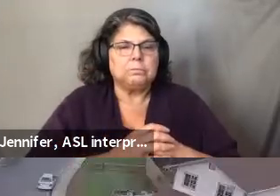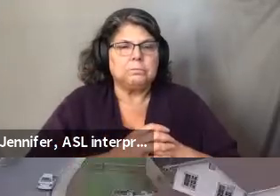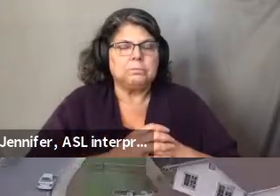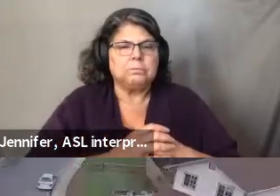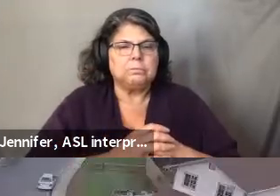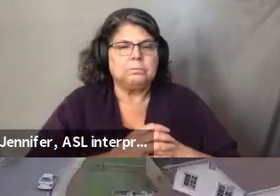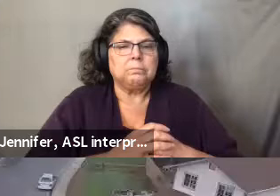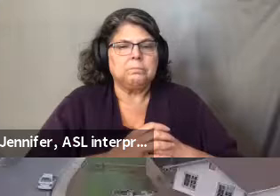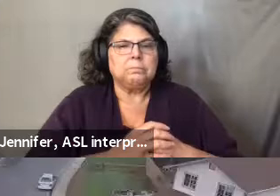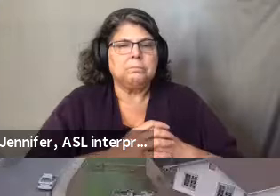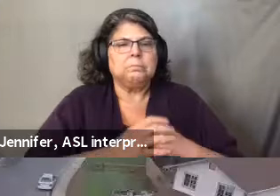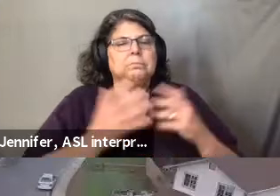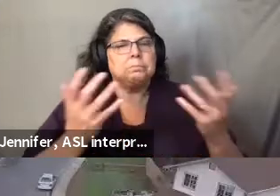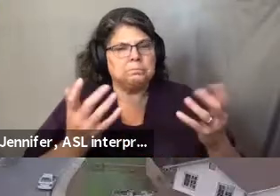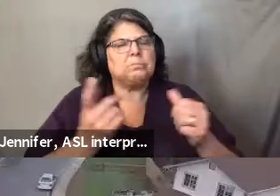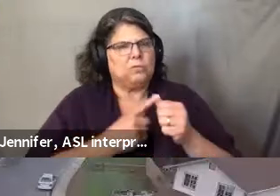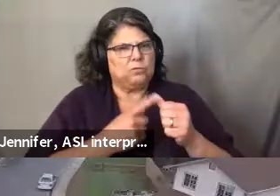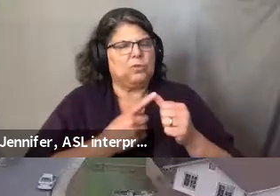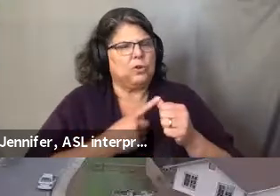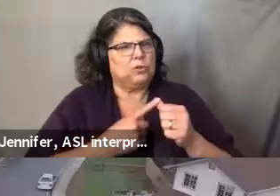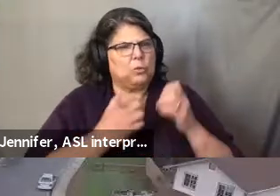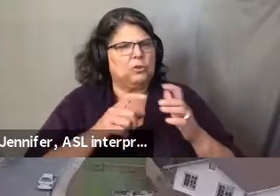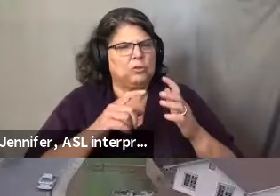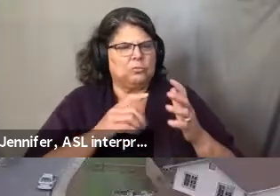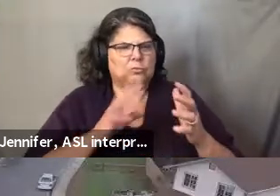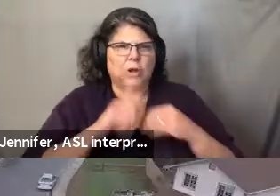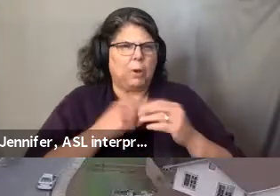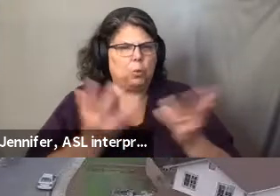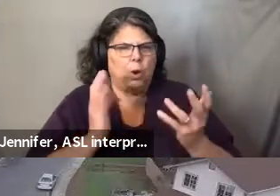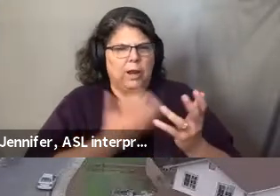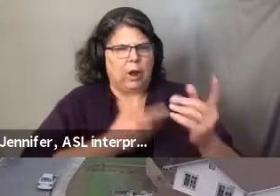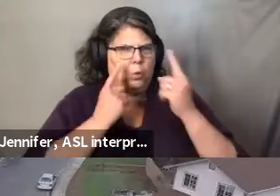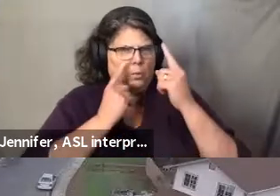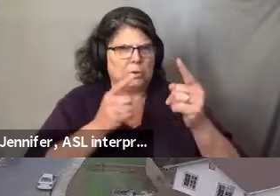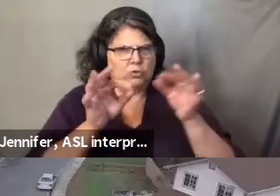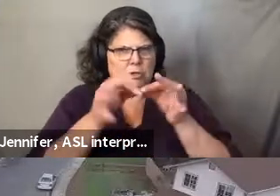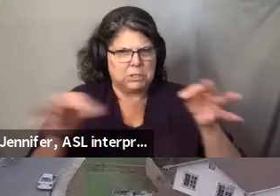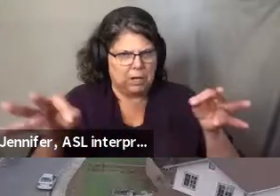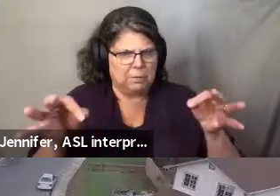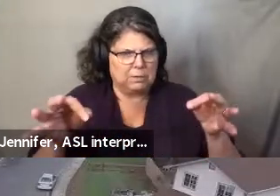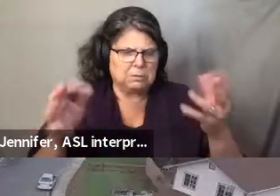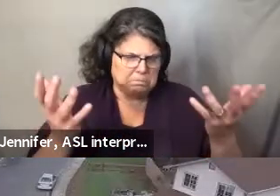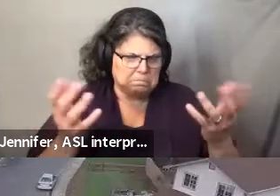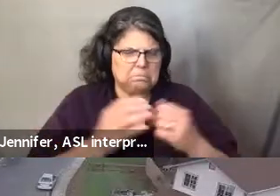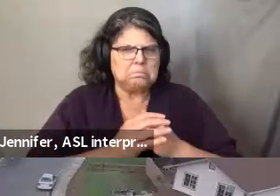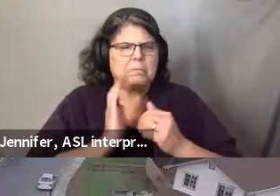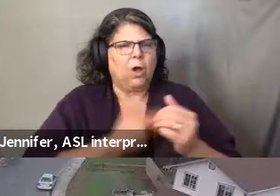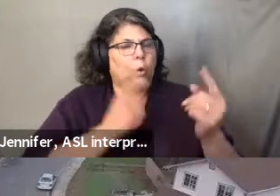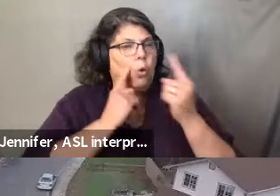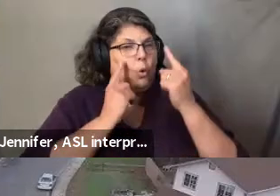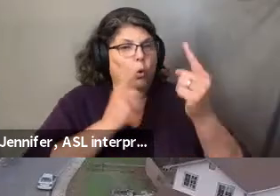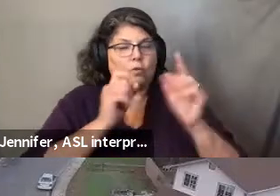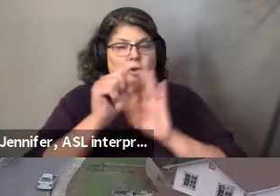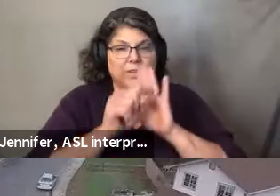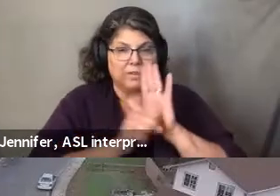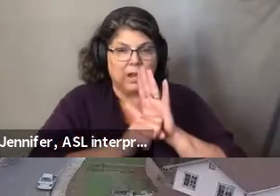So we'd like to start out usually with the mission statement. Our mission statement, our goal, if you will, for the state debris